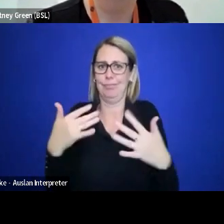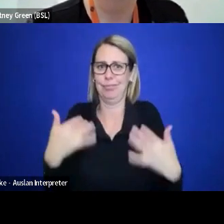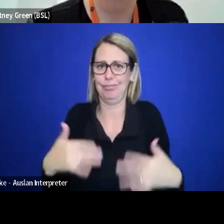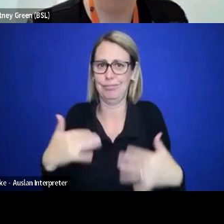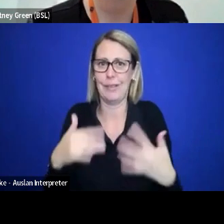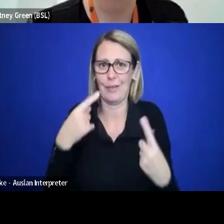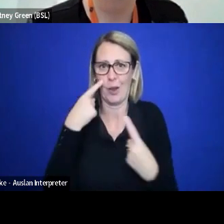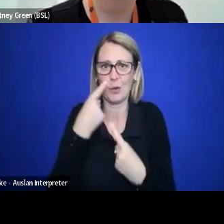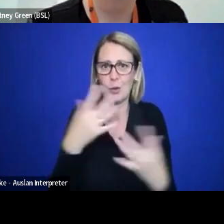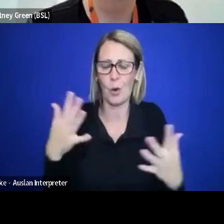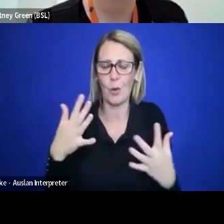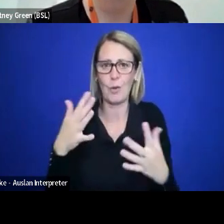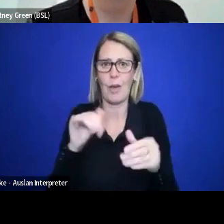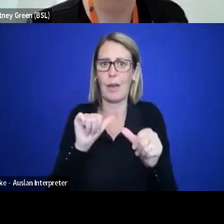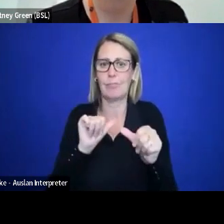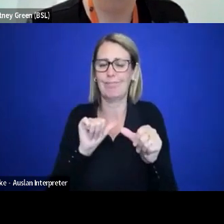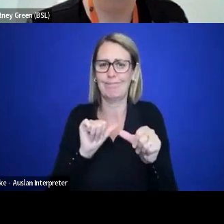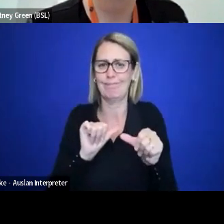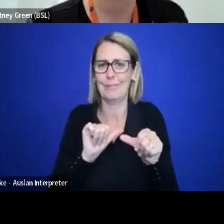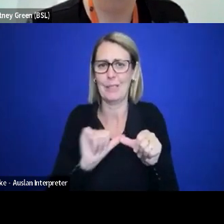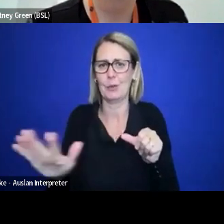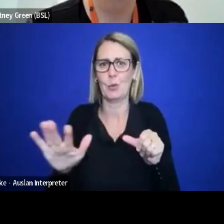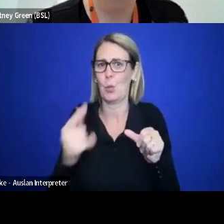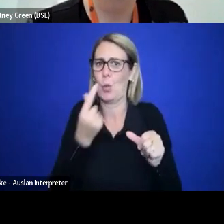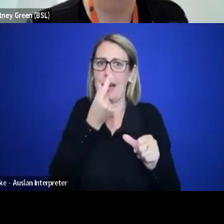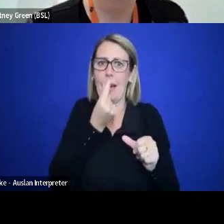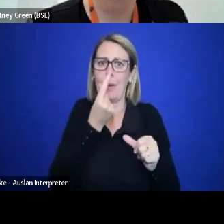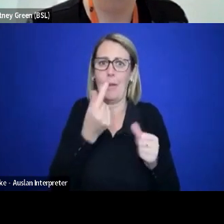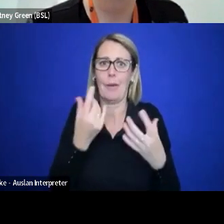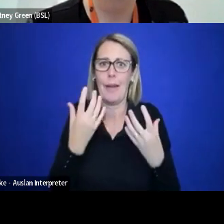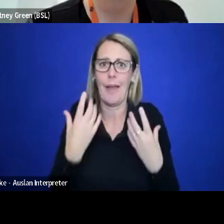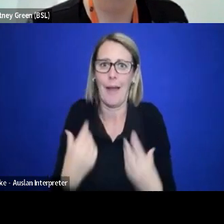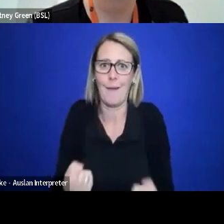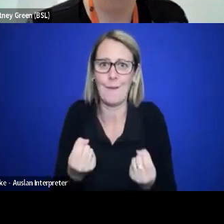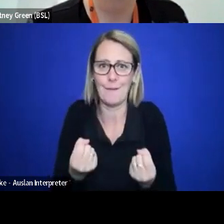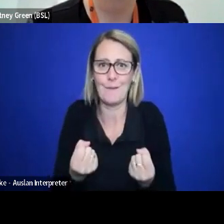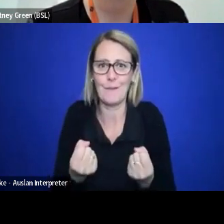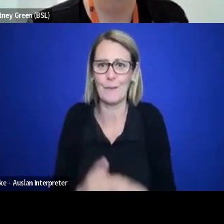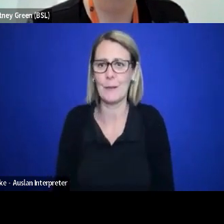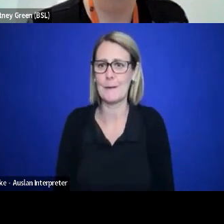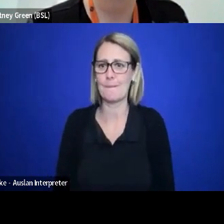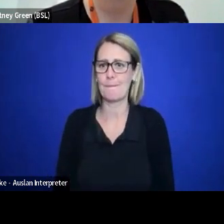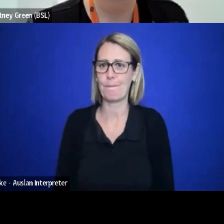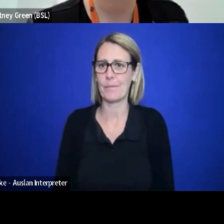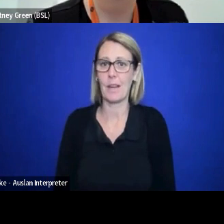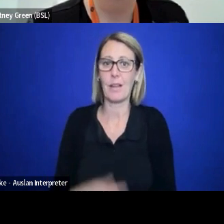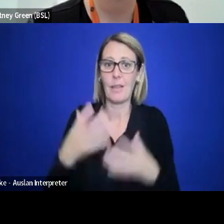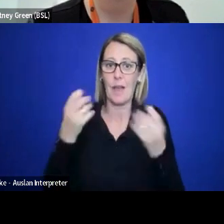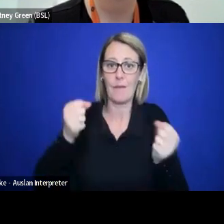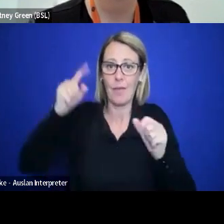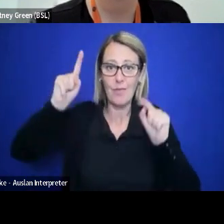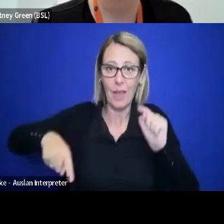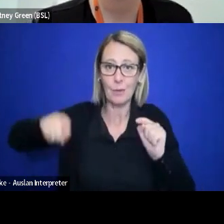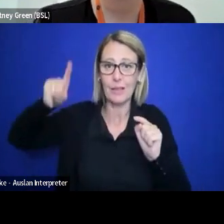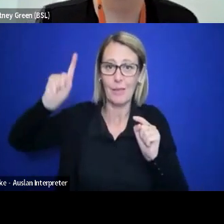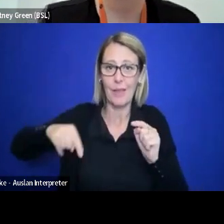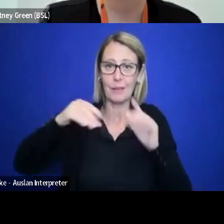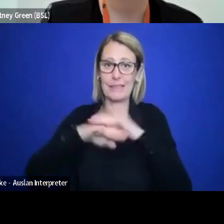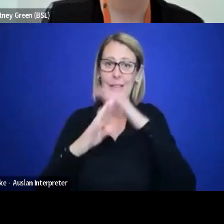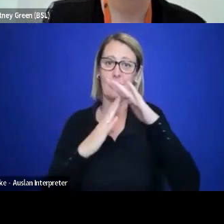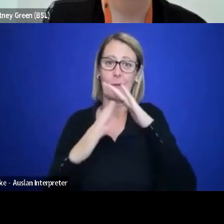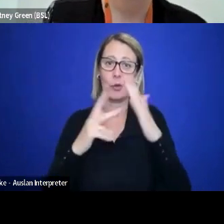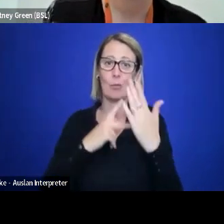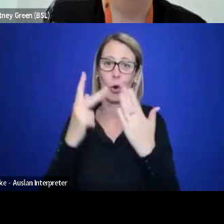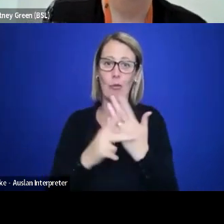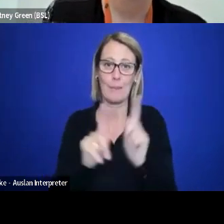illustrate that extraordinary capability and potential. There are thousands in the refugee program